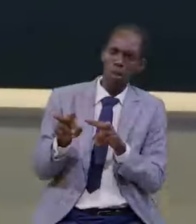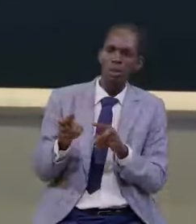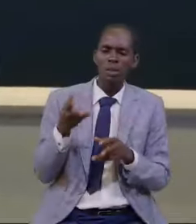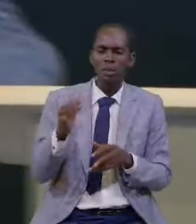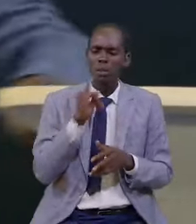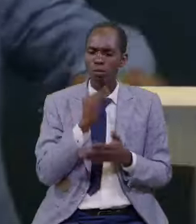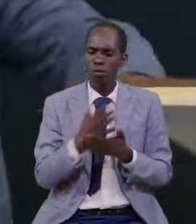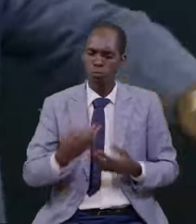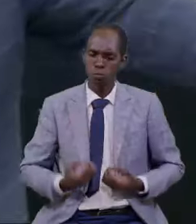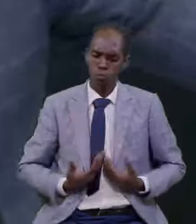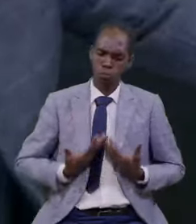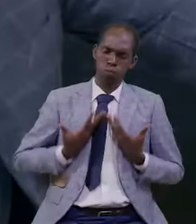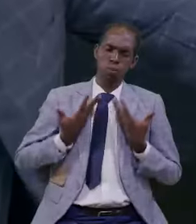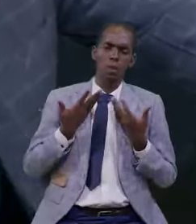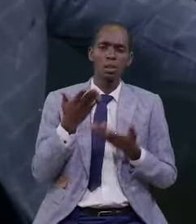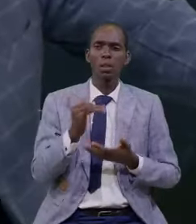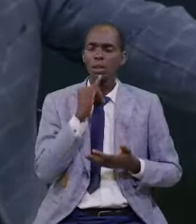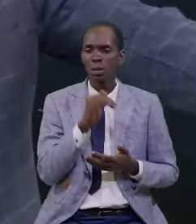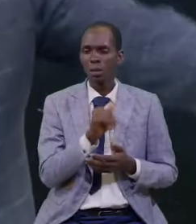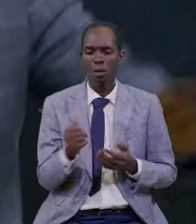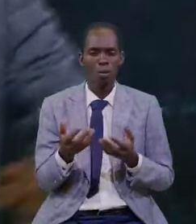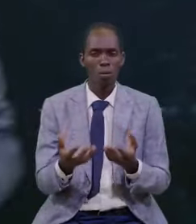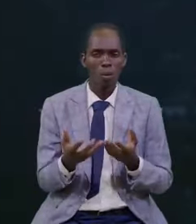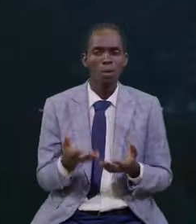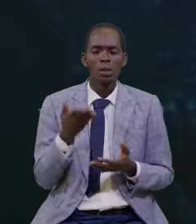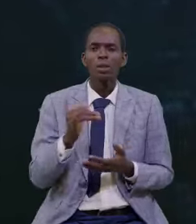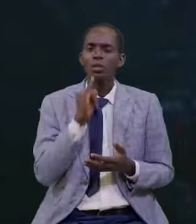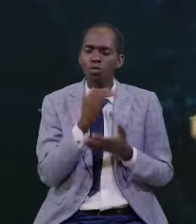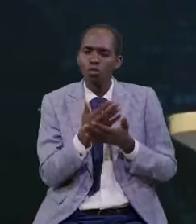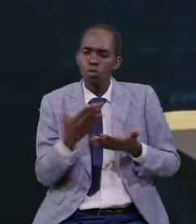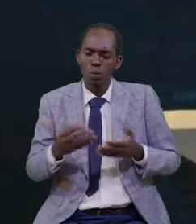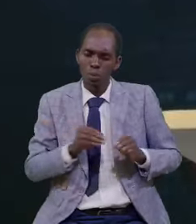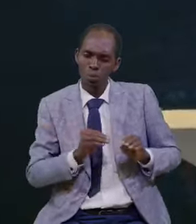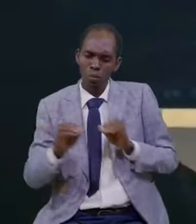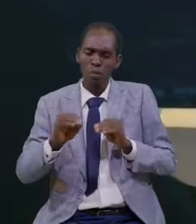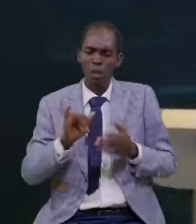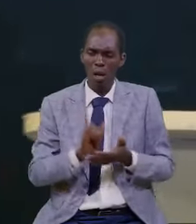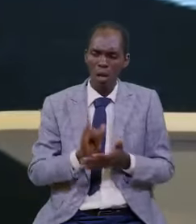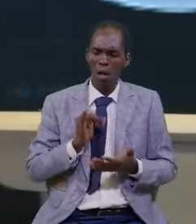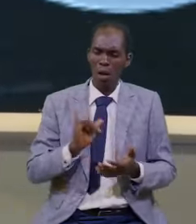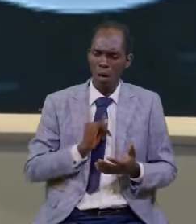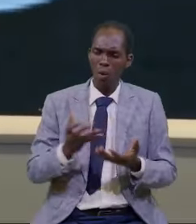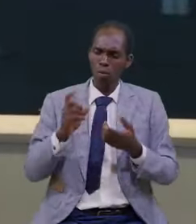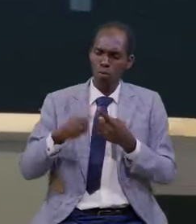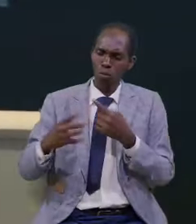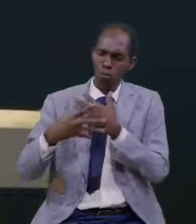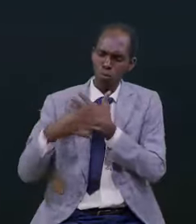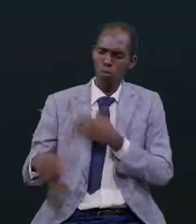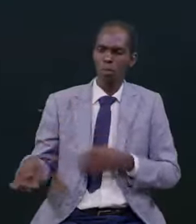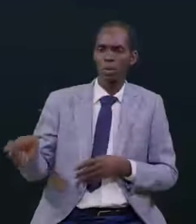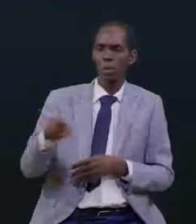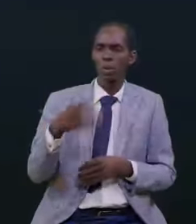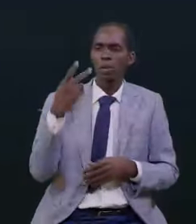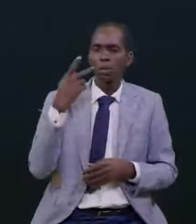a desire. There is a thirst. I want to be like them. And then he sees the seniors going to